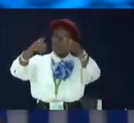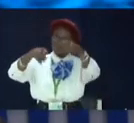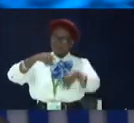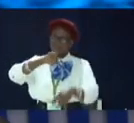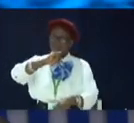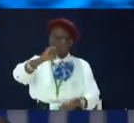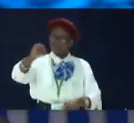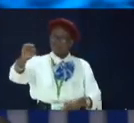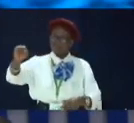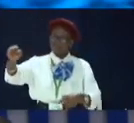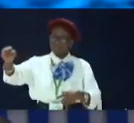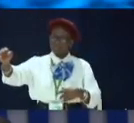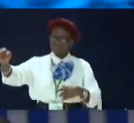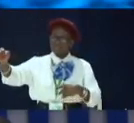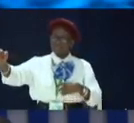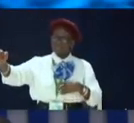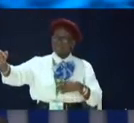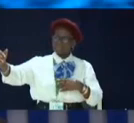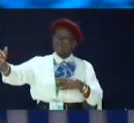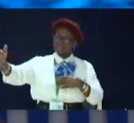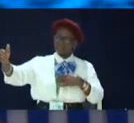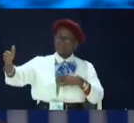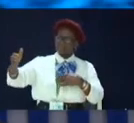Maureen Tongpada Sayi.